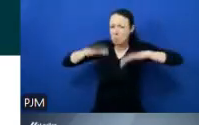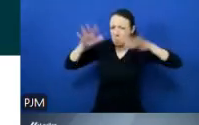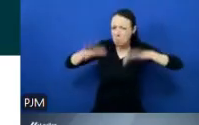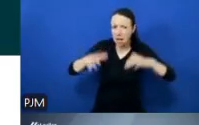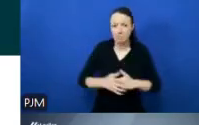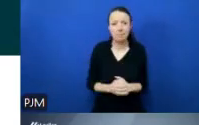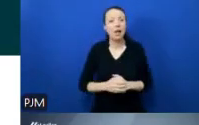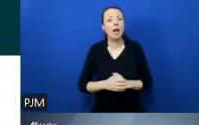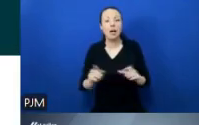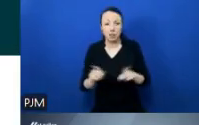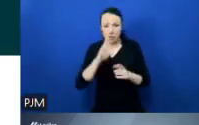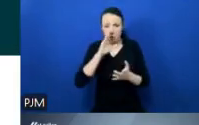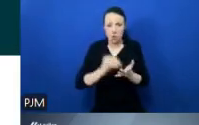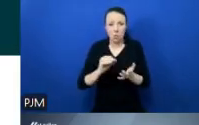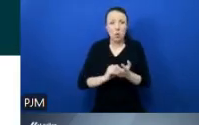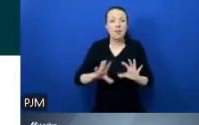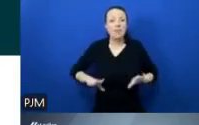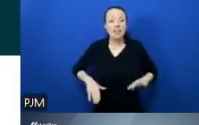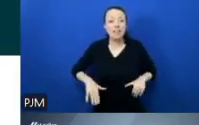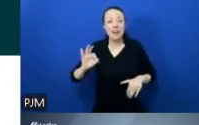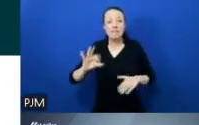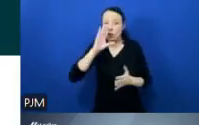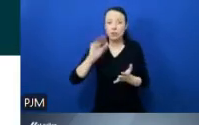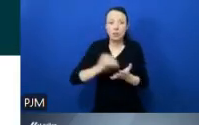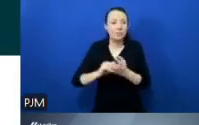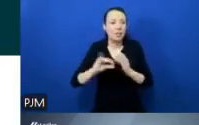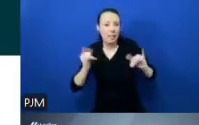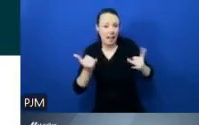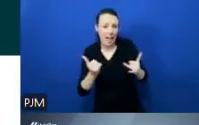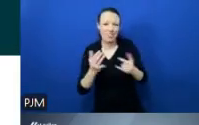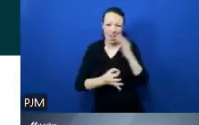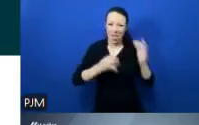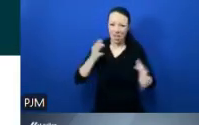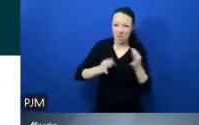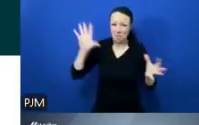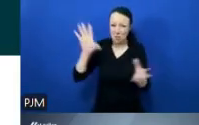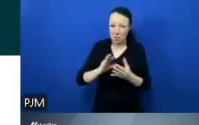heavy precipitation context. I would give the summary of Swiss Sponge City experience, and I will